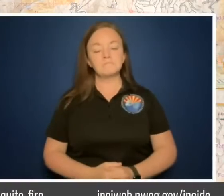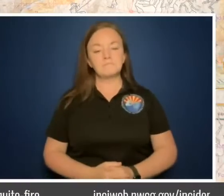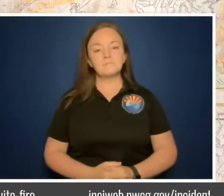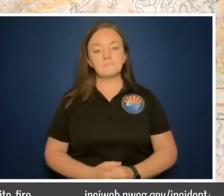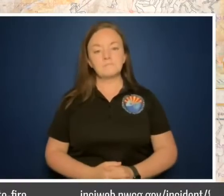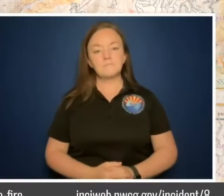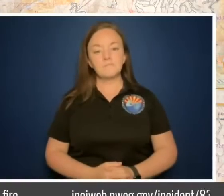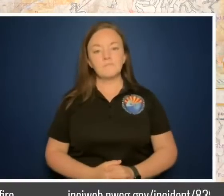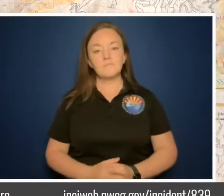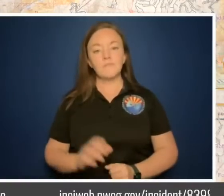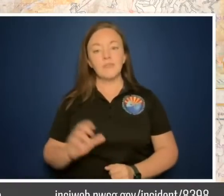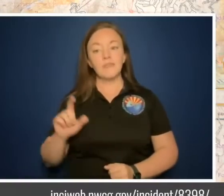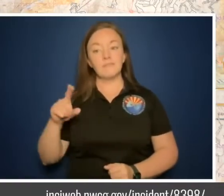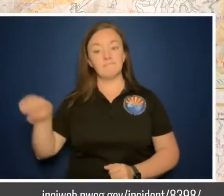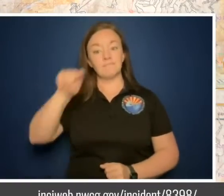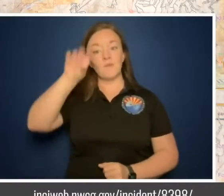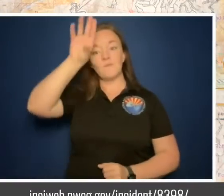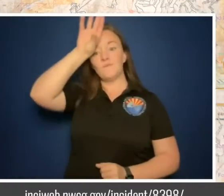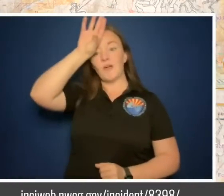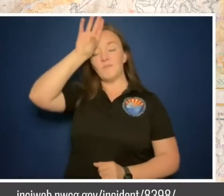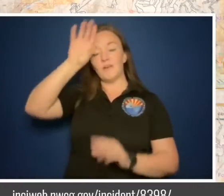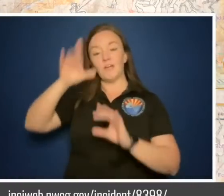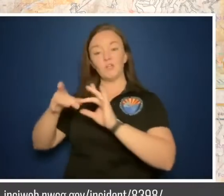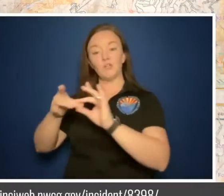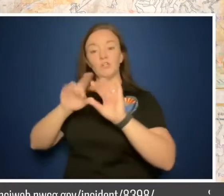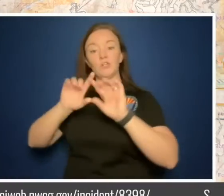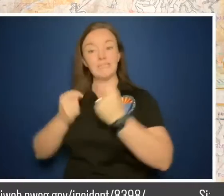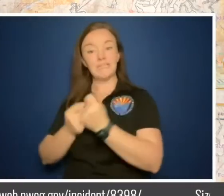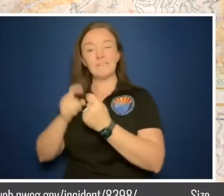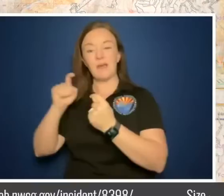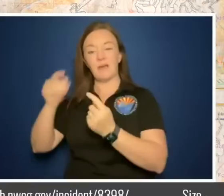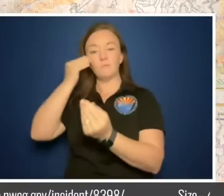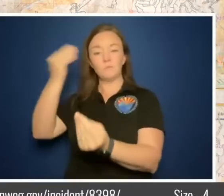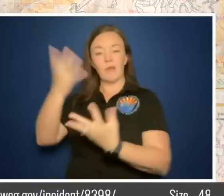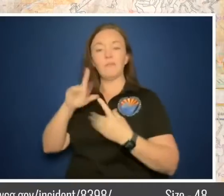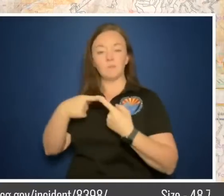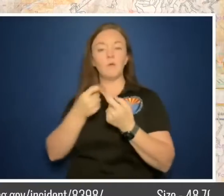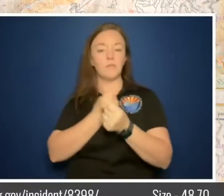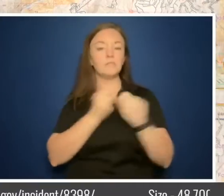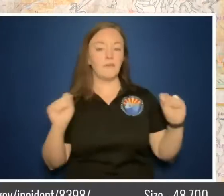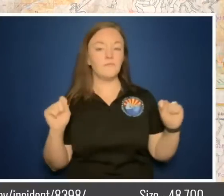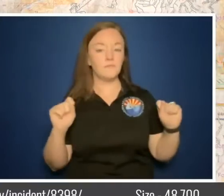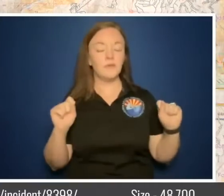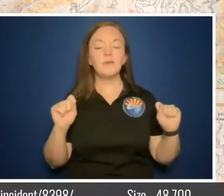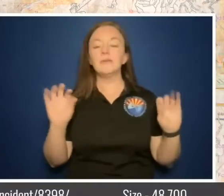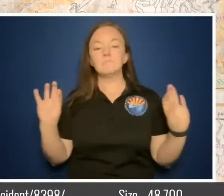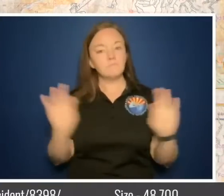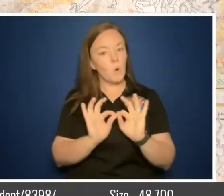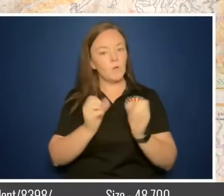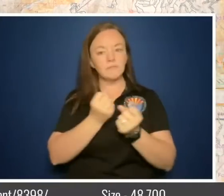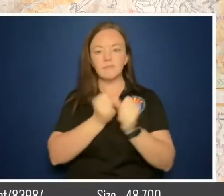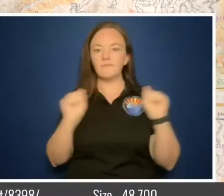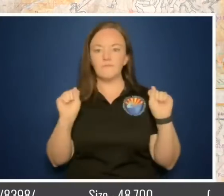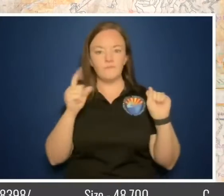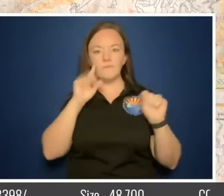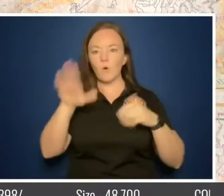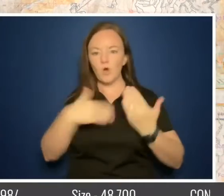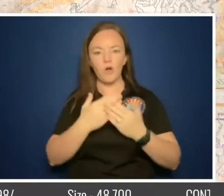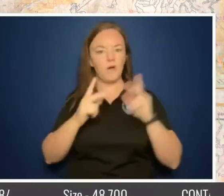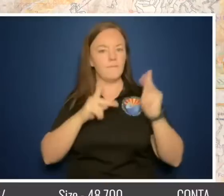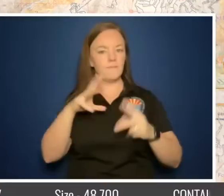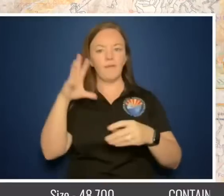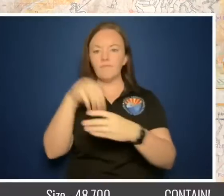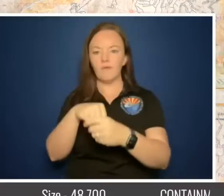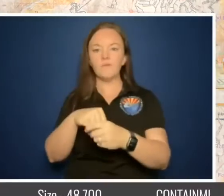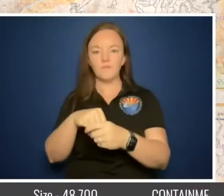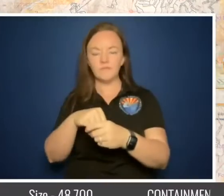Unified Command has to make. And again, we just have to make sure that that area is safe with all participating parties before we